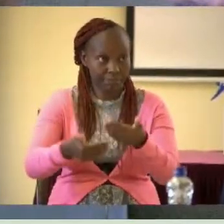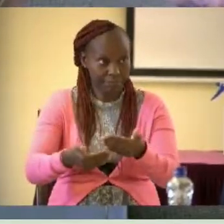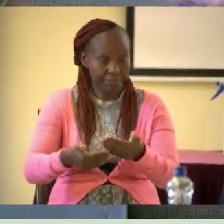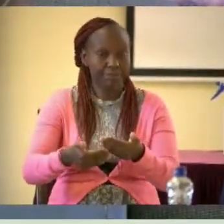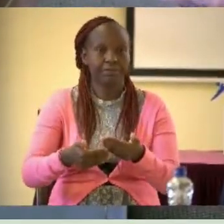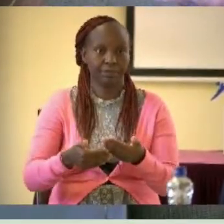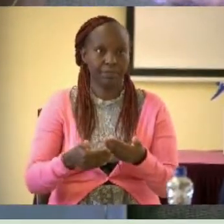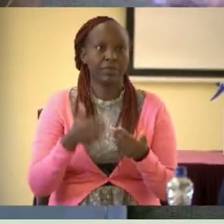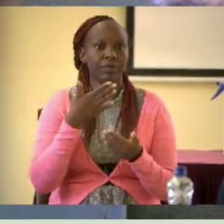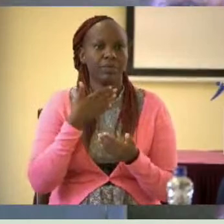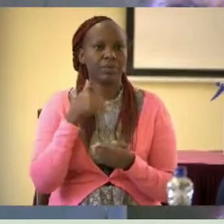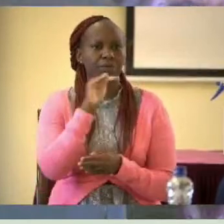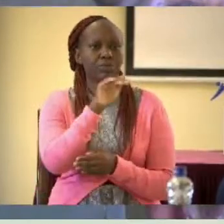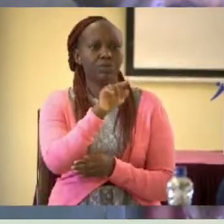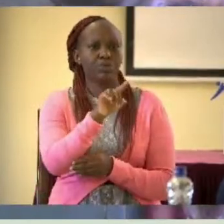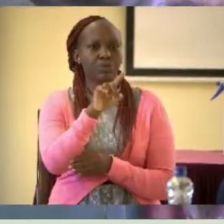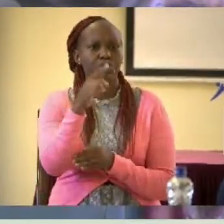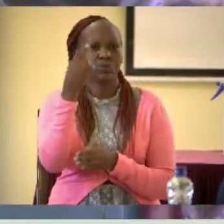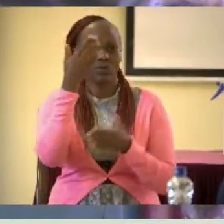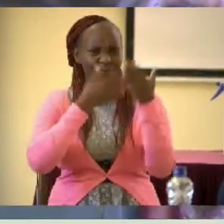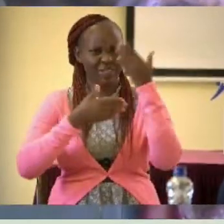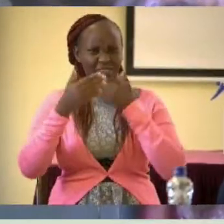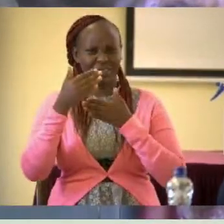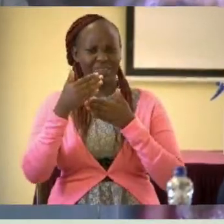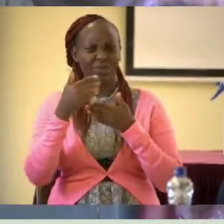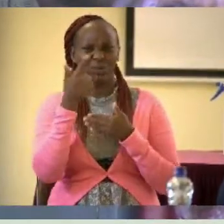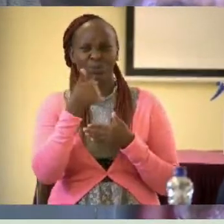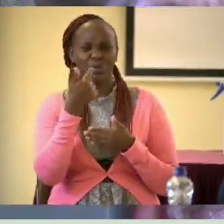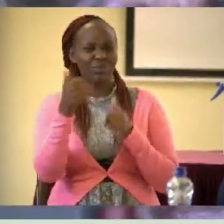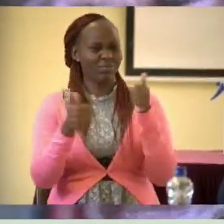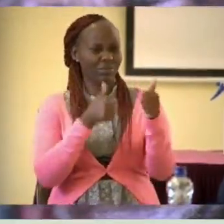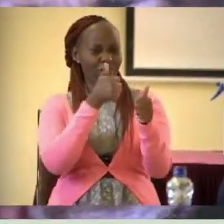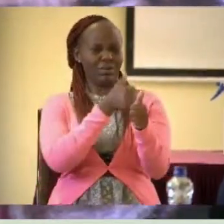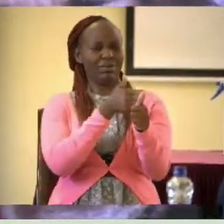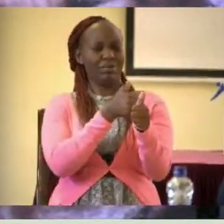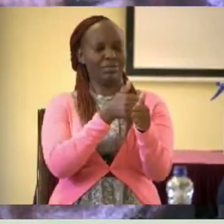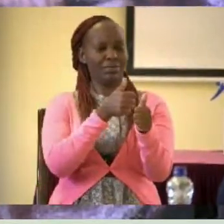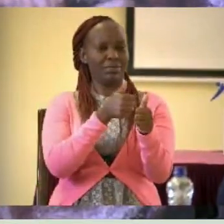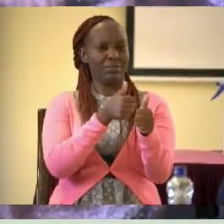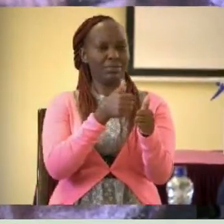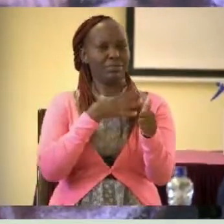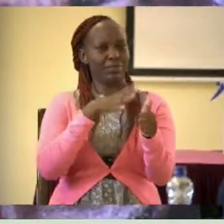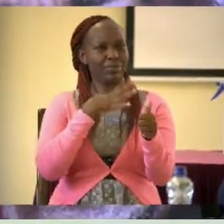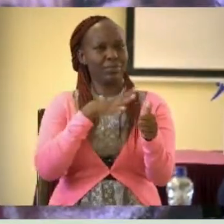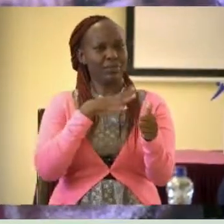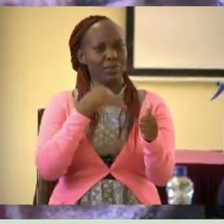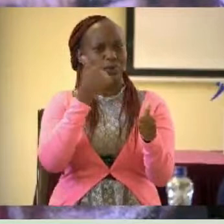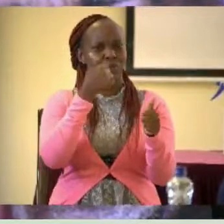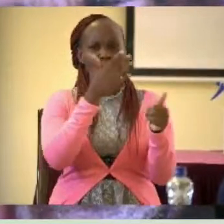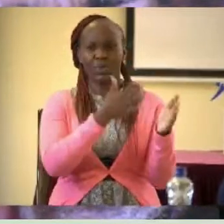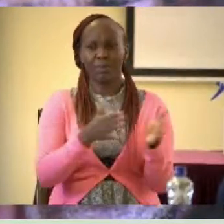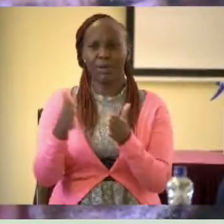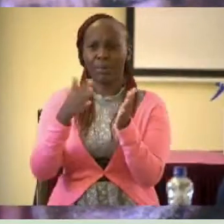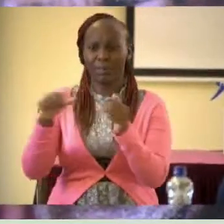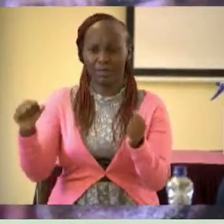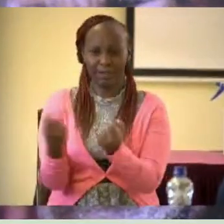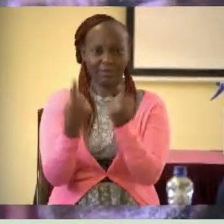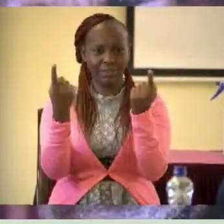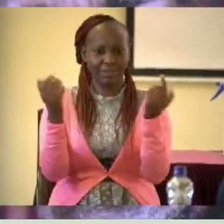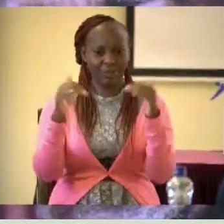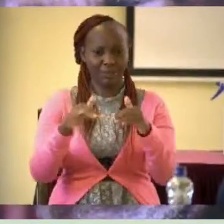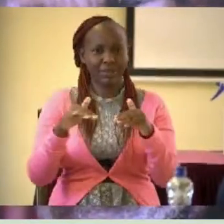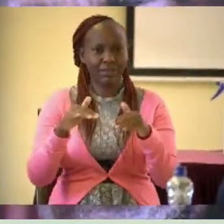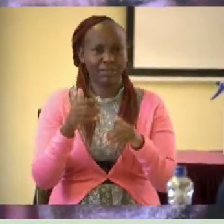I would like you to meet the faces of the people who has made this